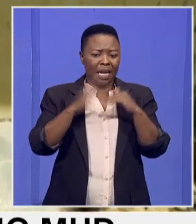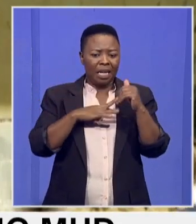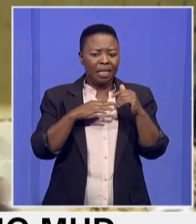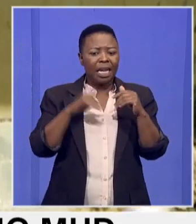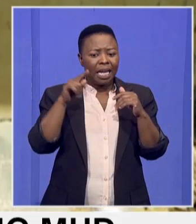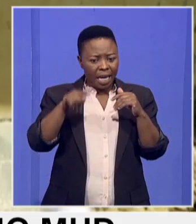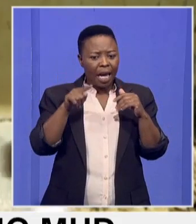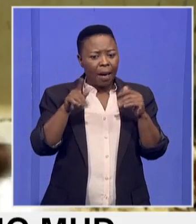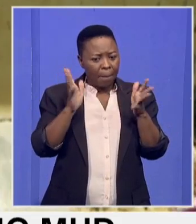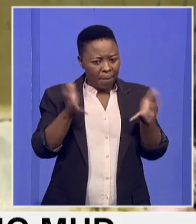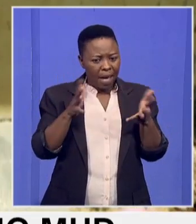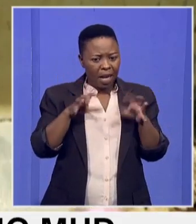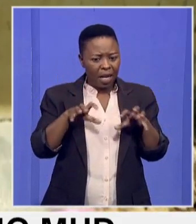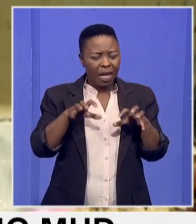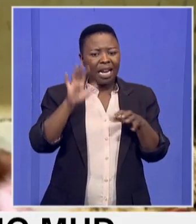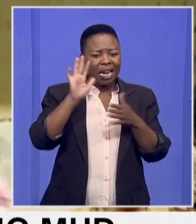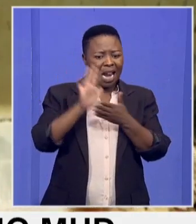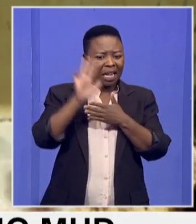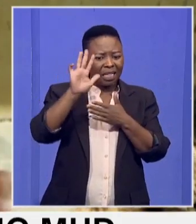state.